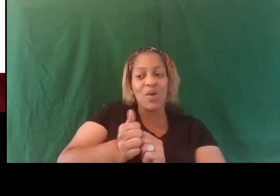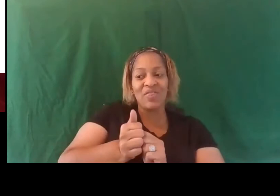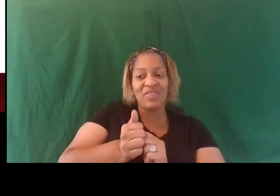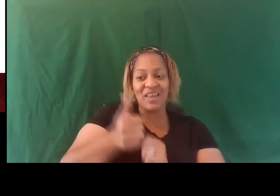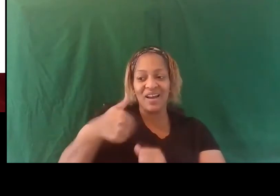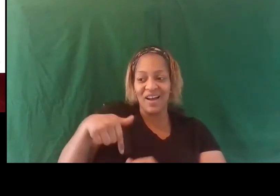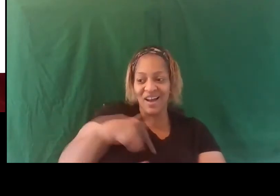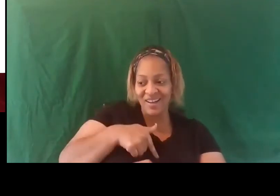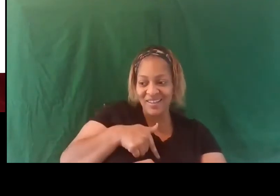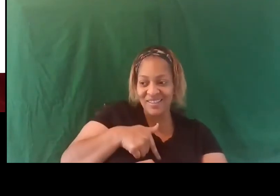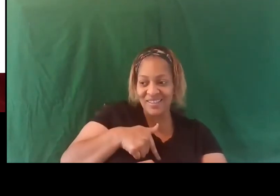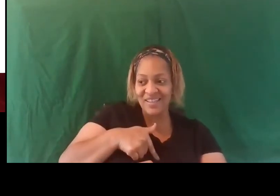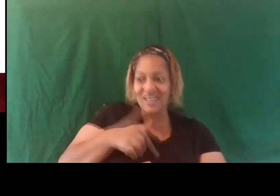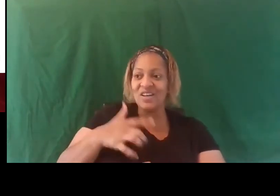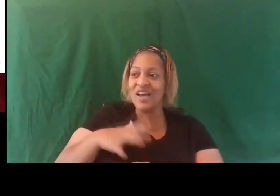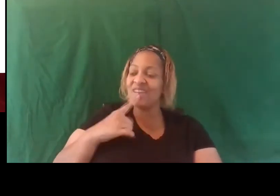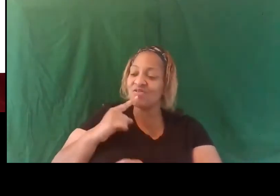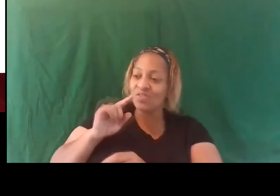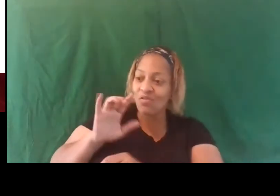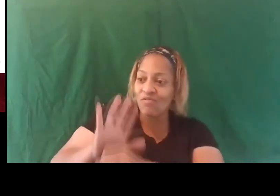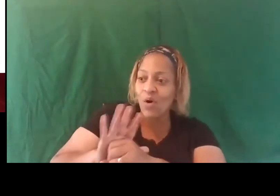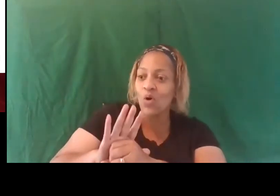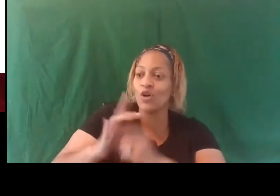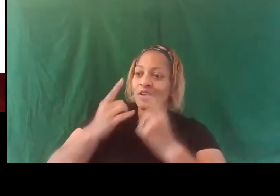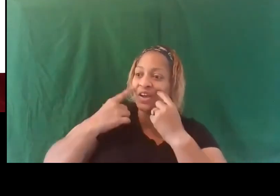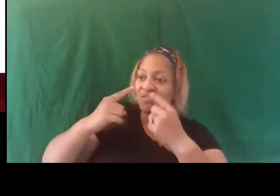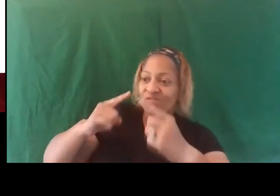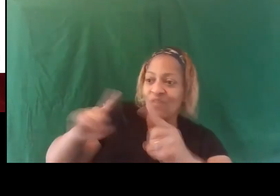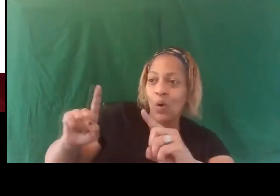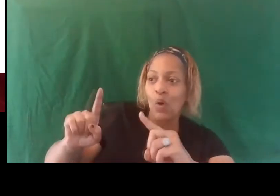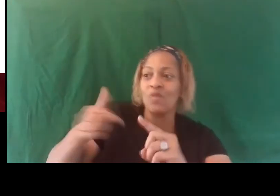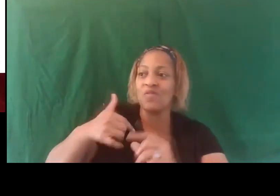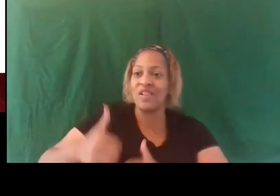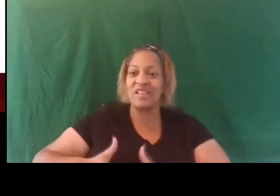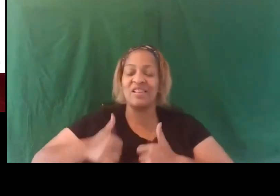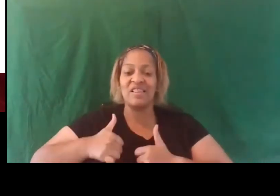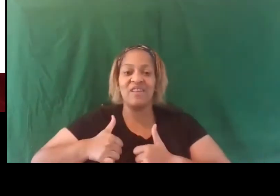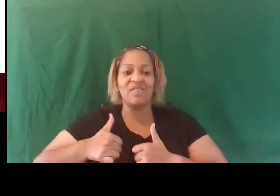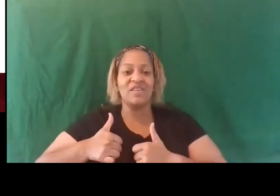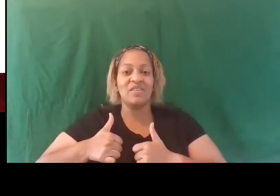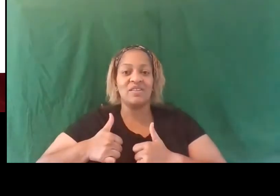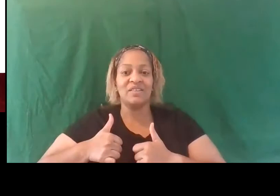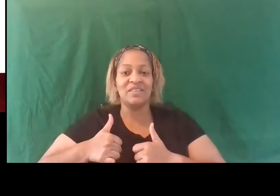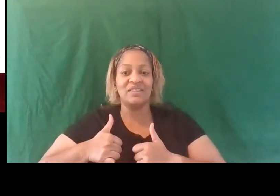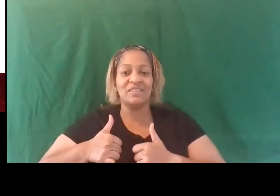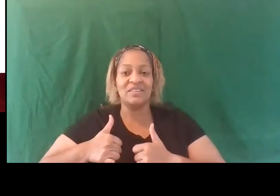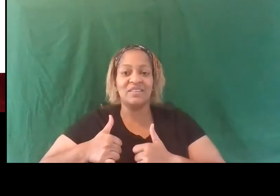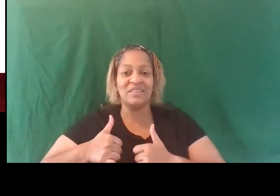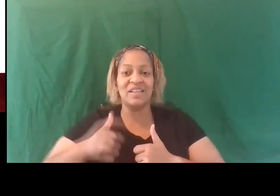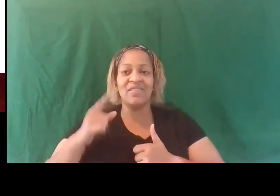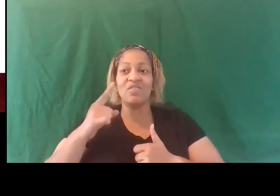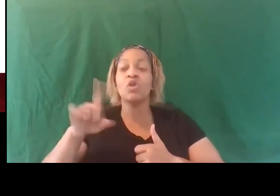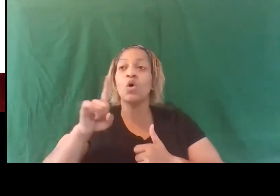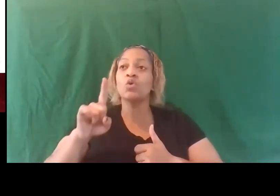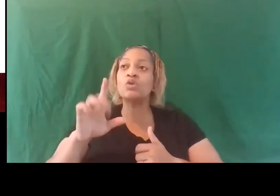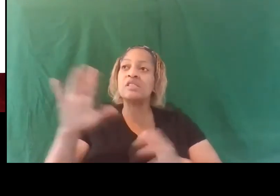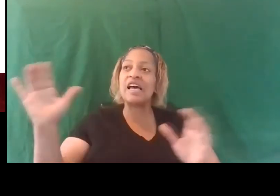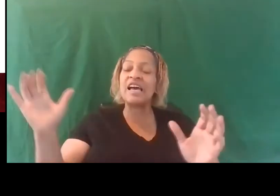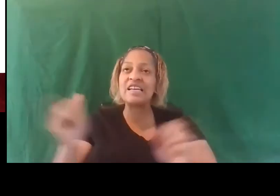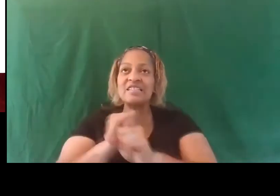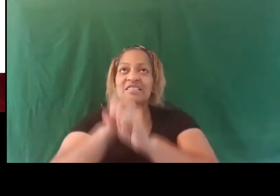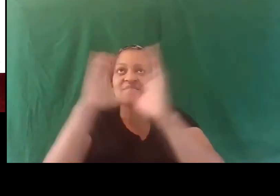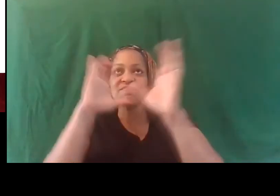more devoted to living based upon the conditions of, the paradigms of